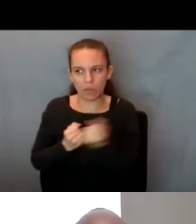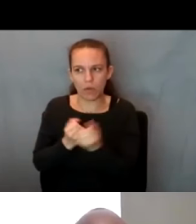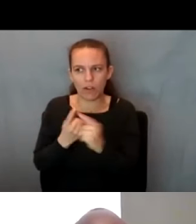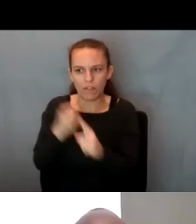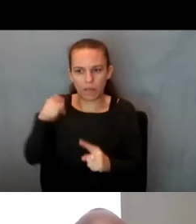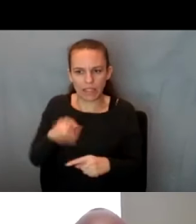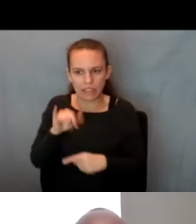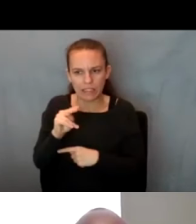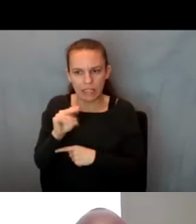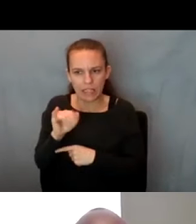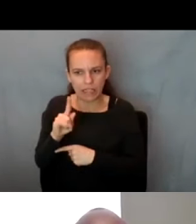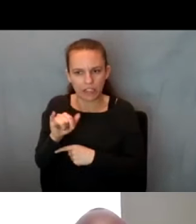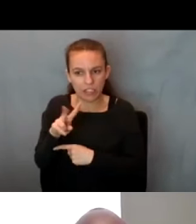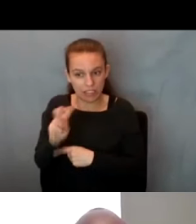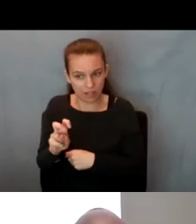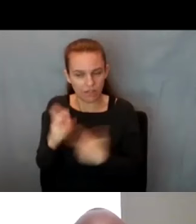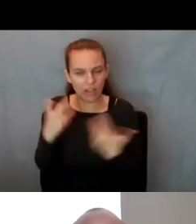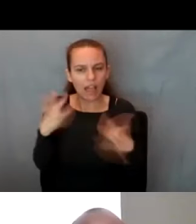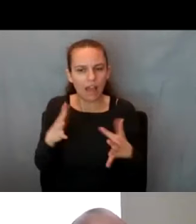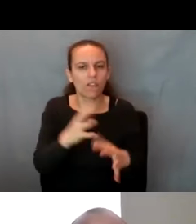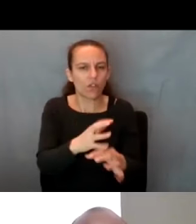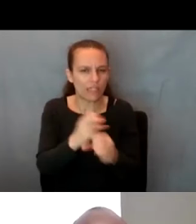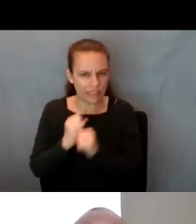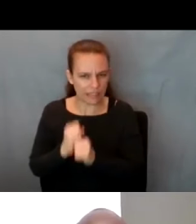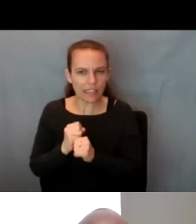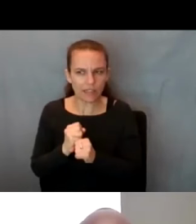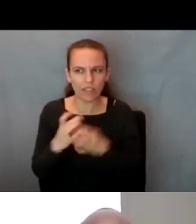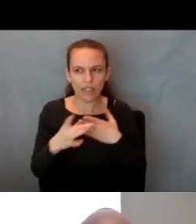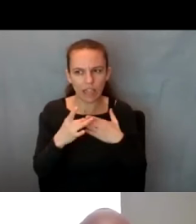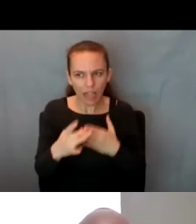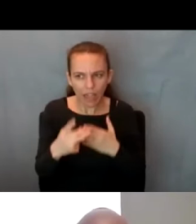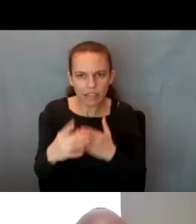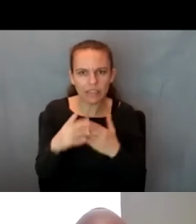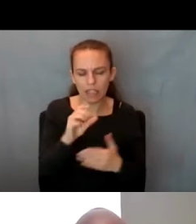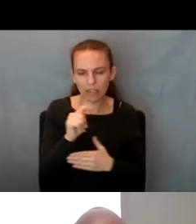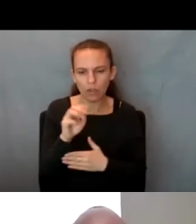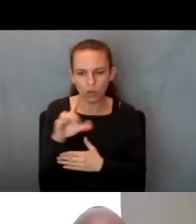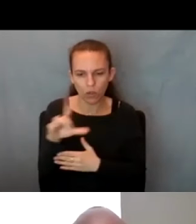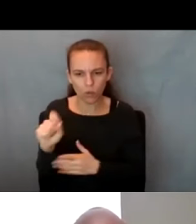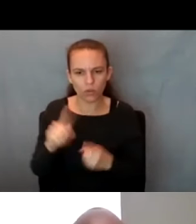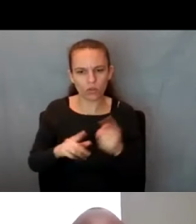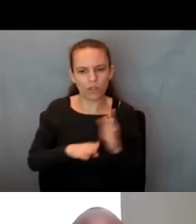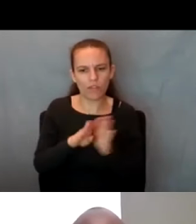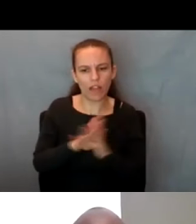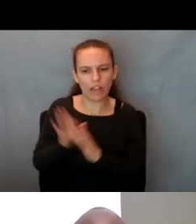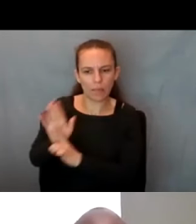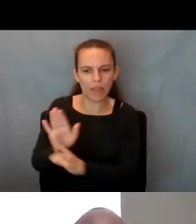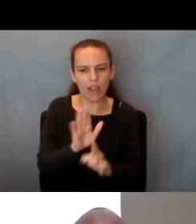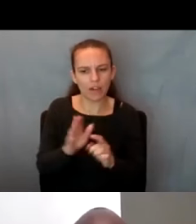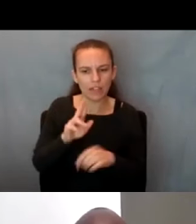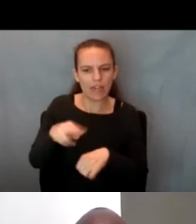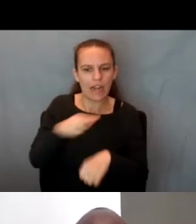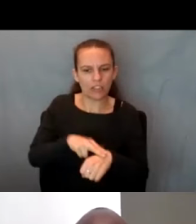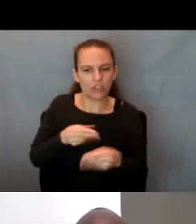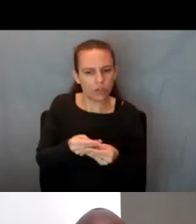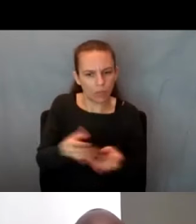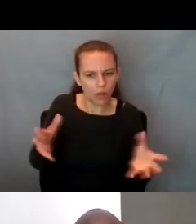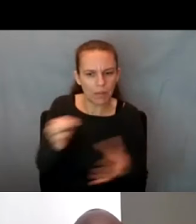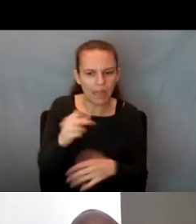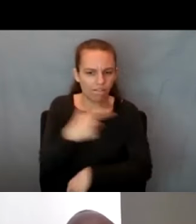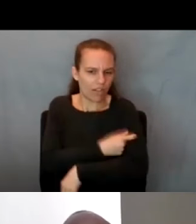have received the guidance and the tools to develop their national deployment and vaccination